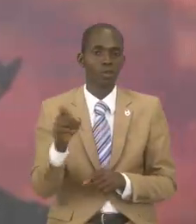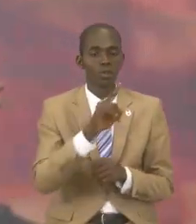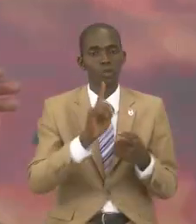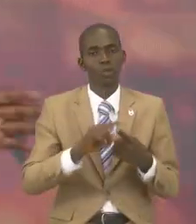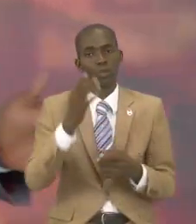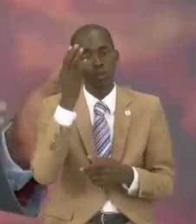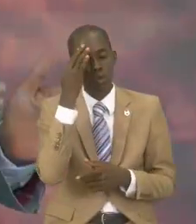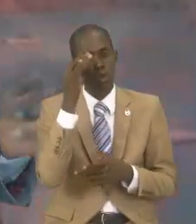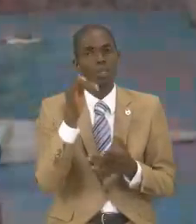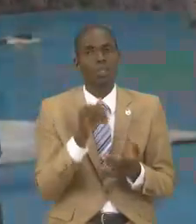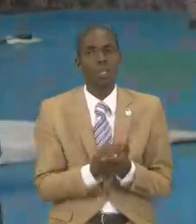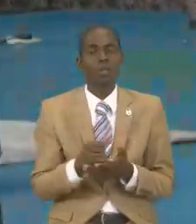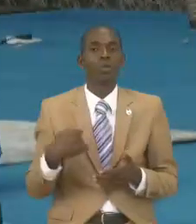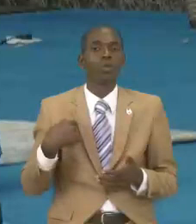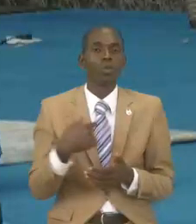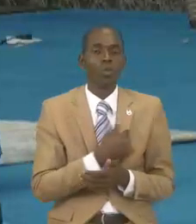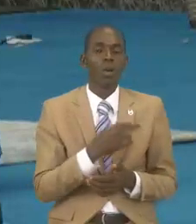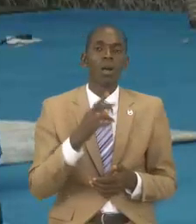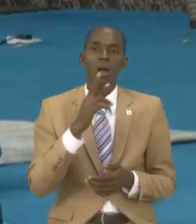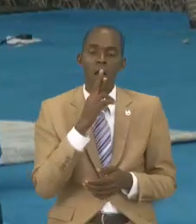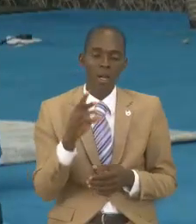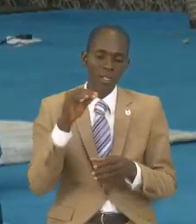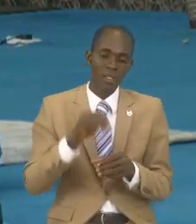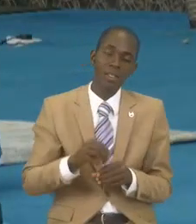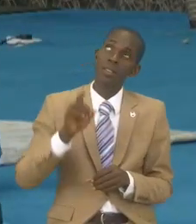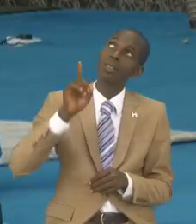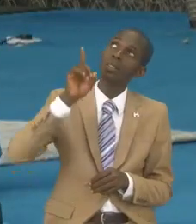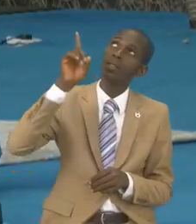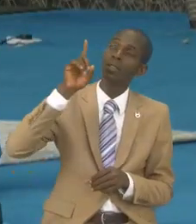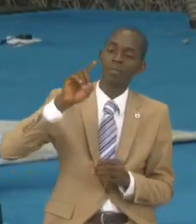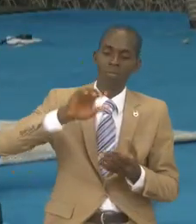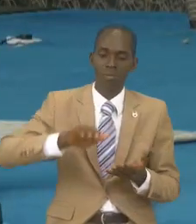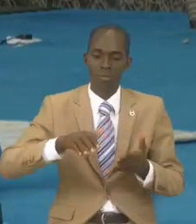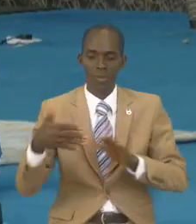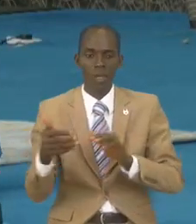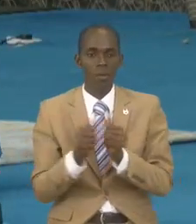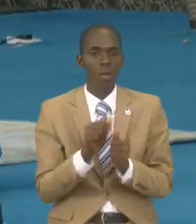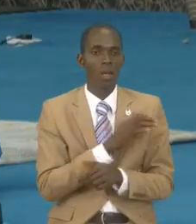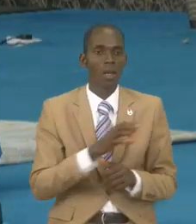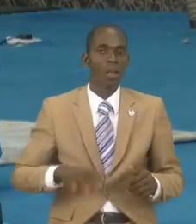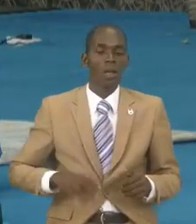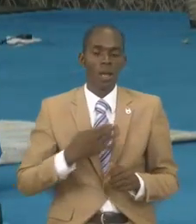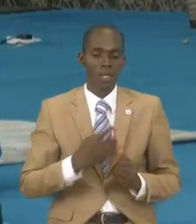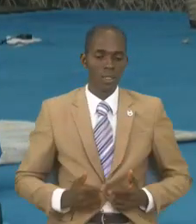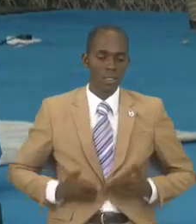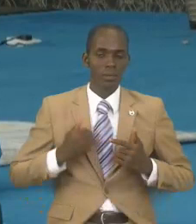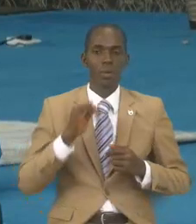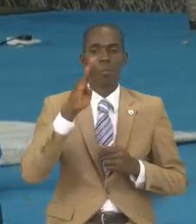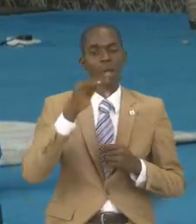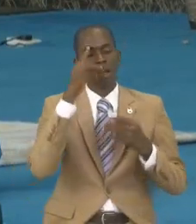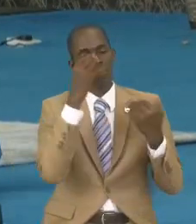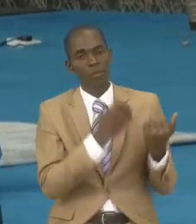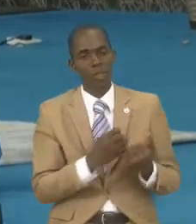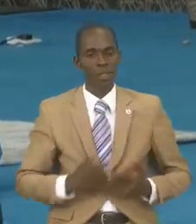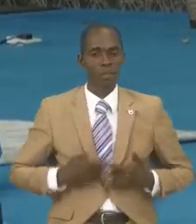we're in him, crucified with Christ and living by faith and living by love